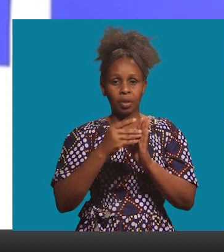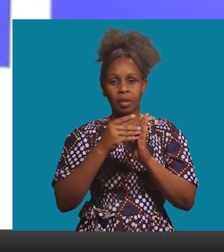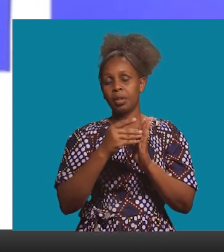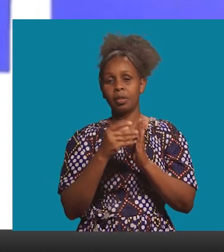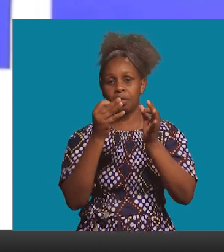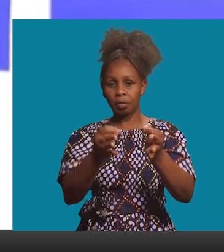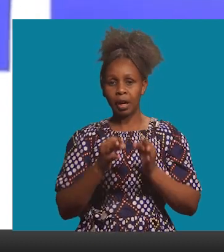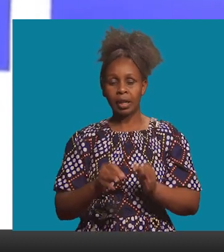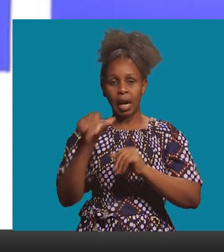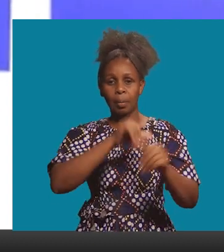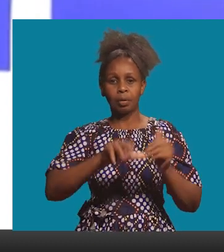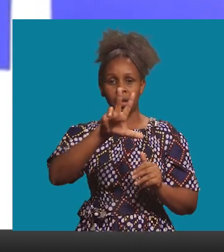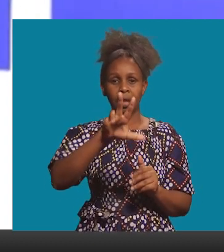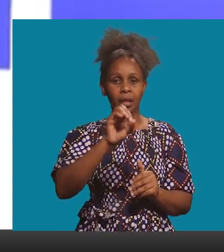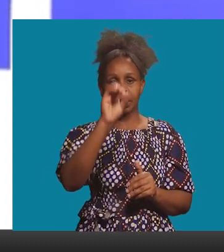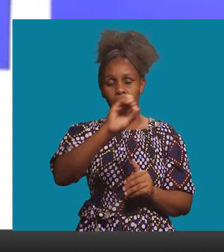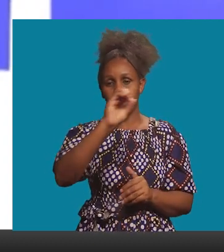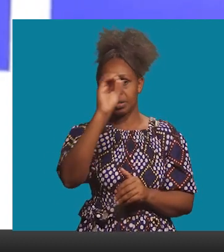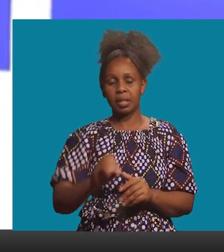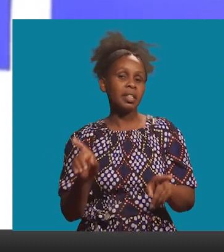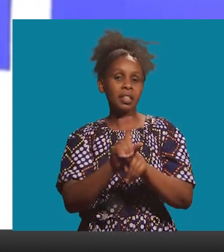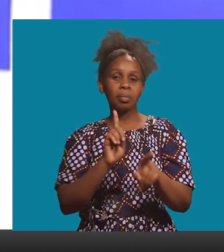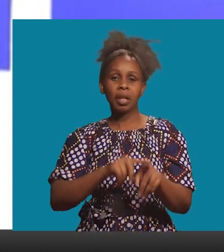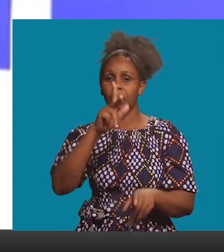of gross earnings. Even their peers could